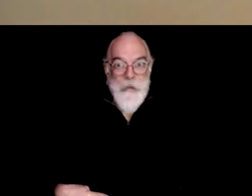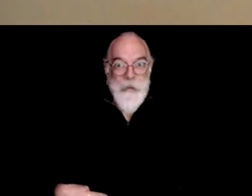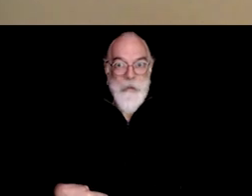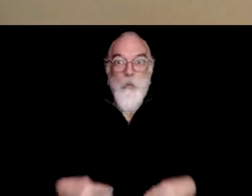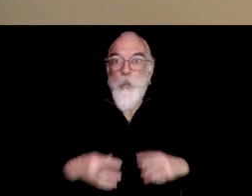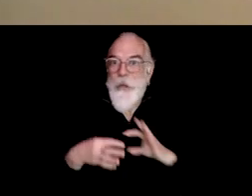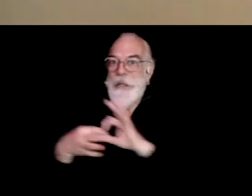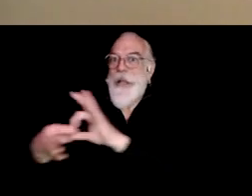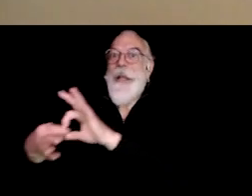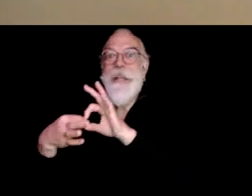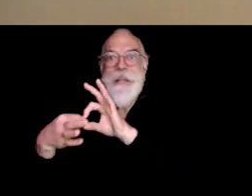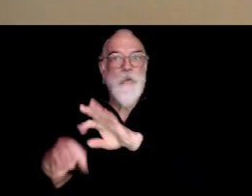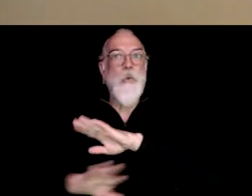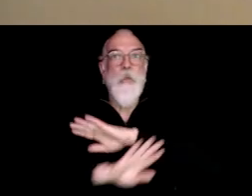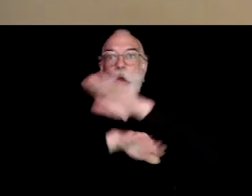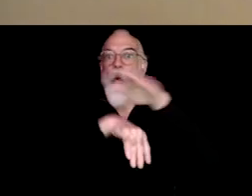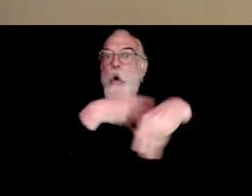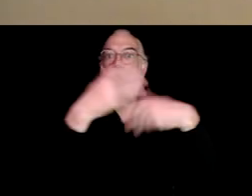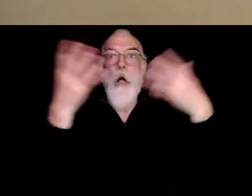all.